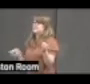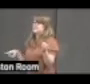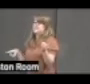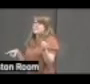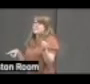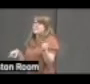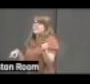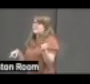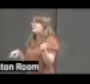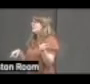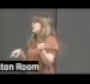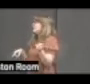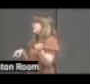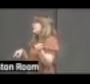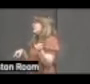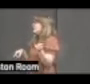population.